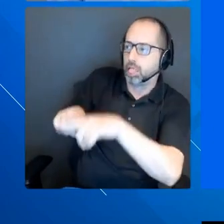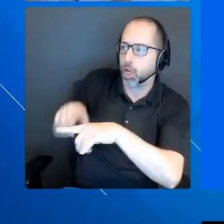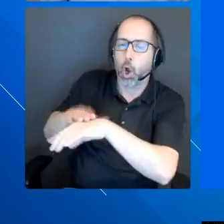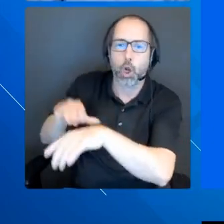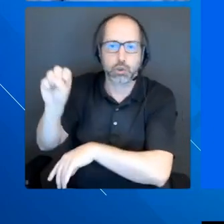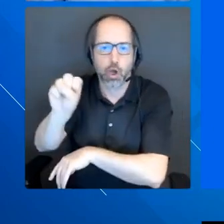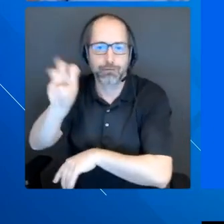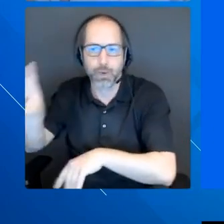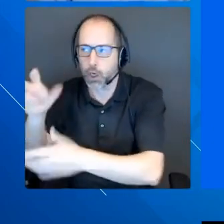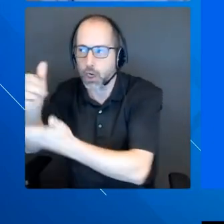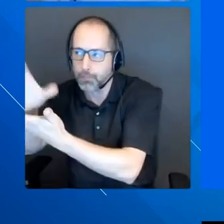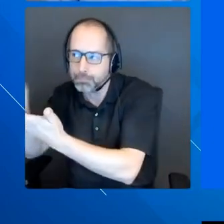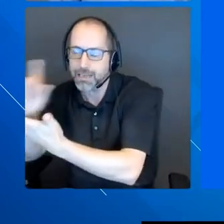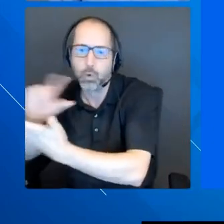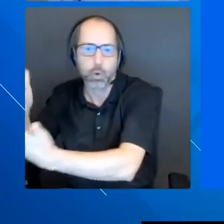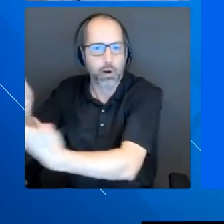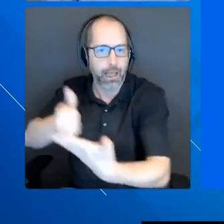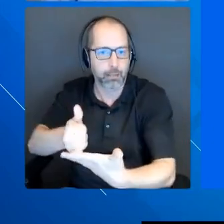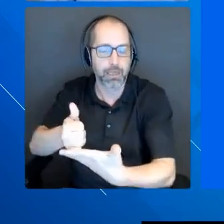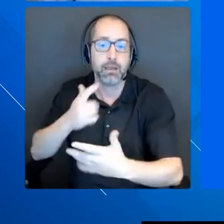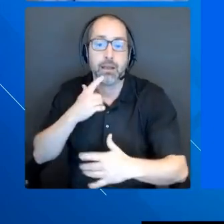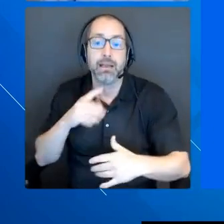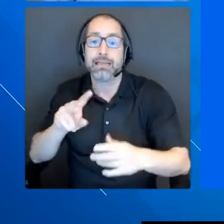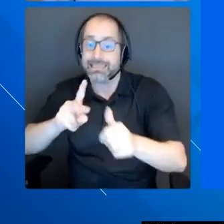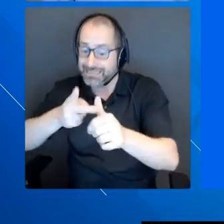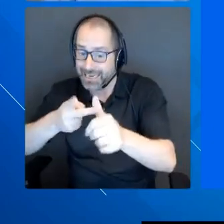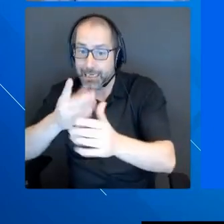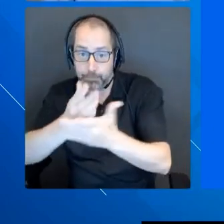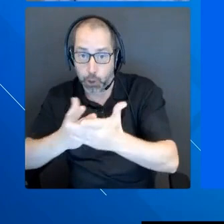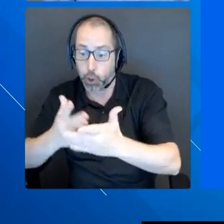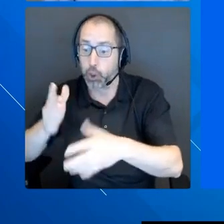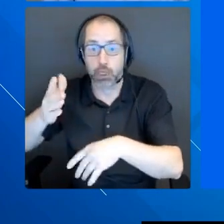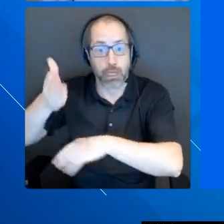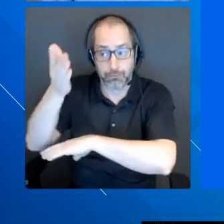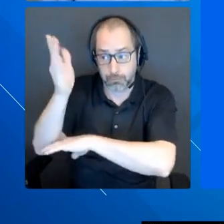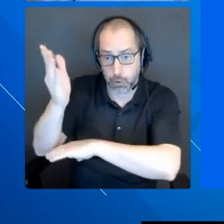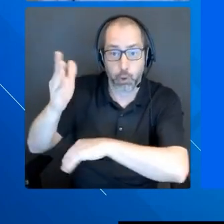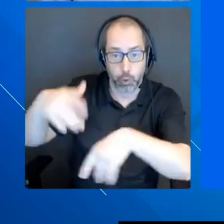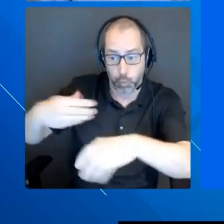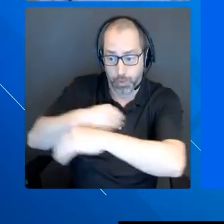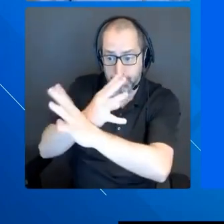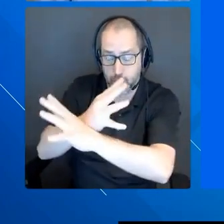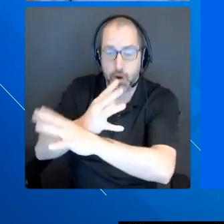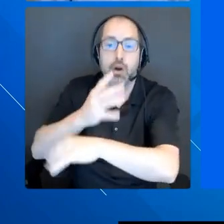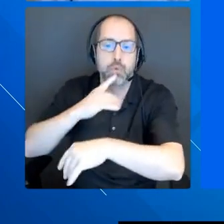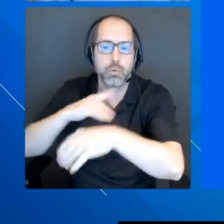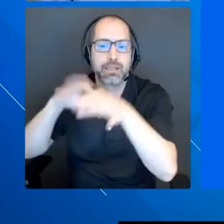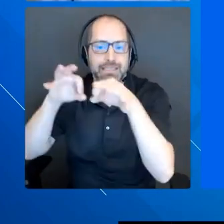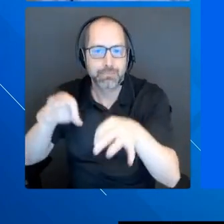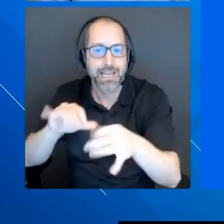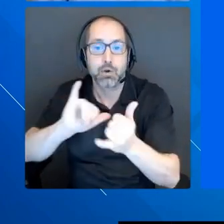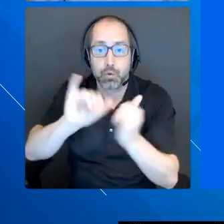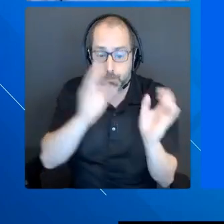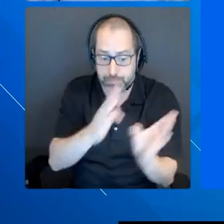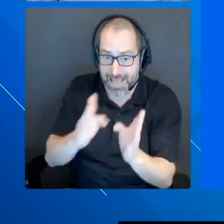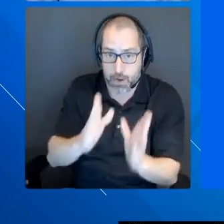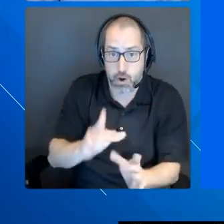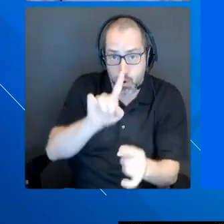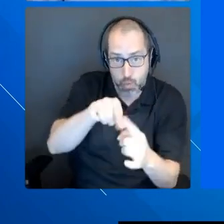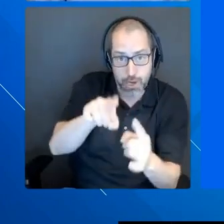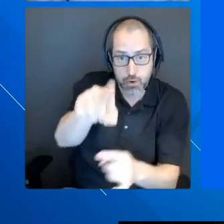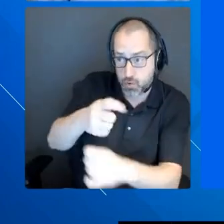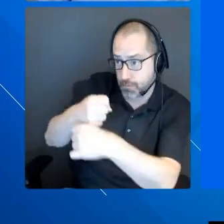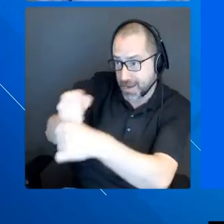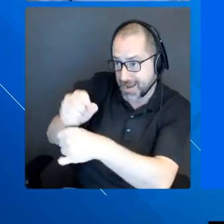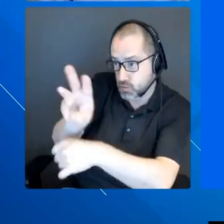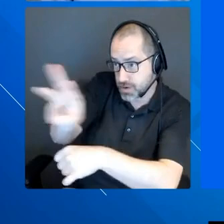stick around the second half of this webinar. We're going to go over things that planners, when you're creating sites, specific things you can do to aid accessibility